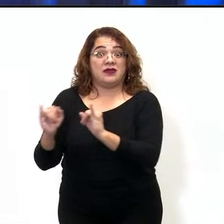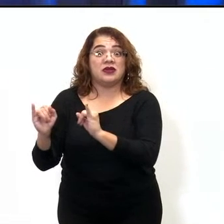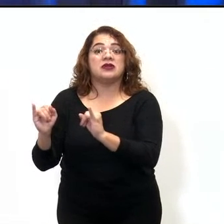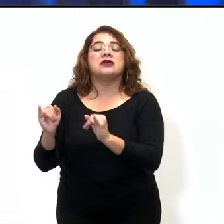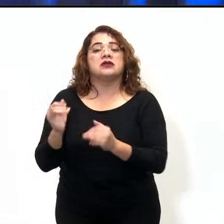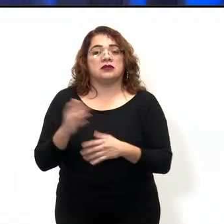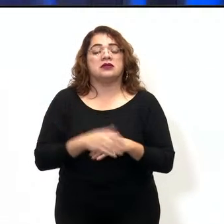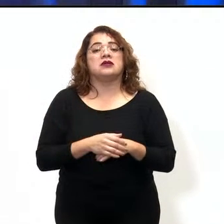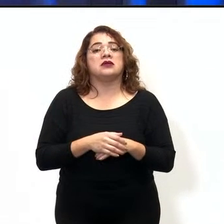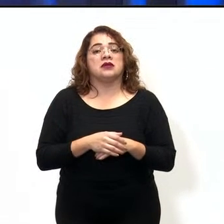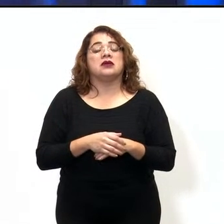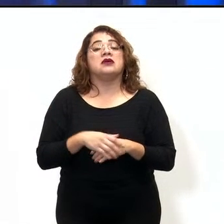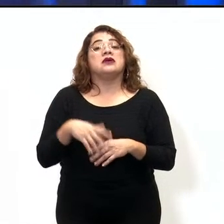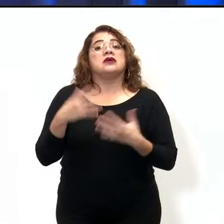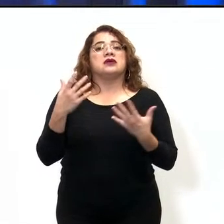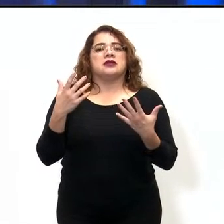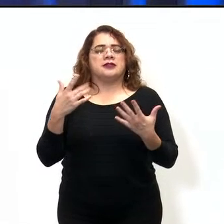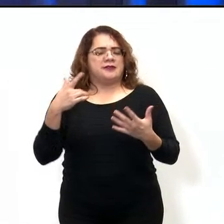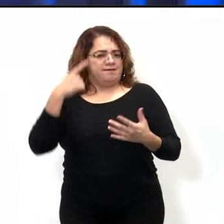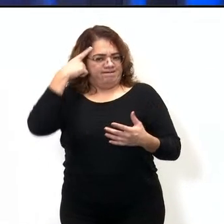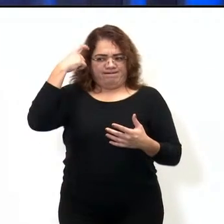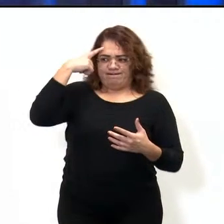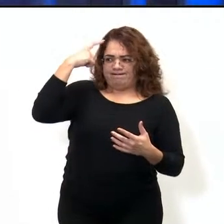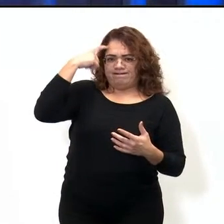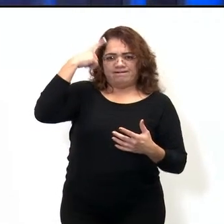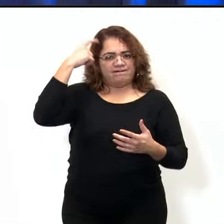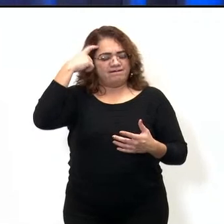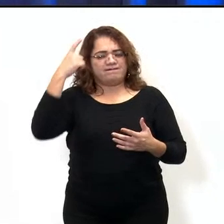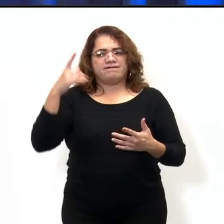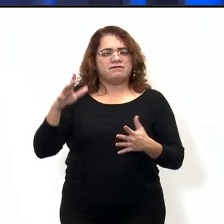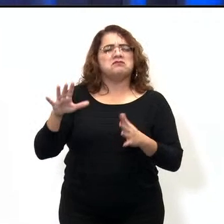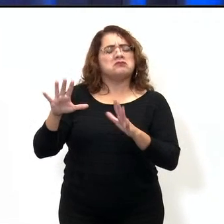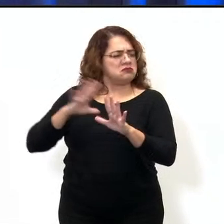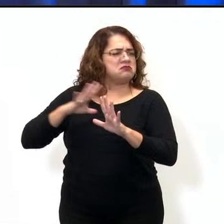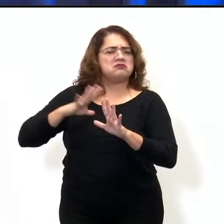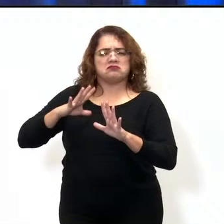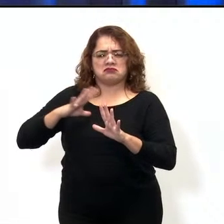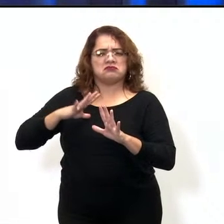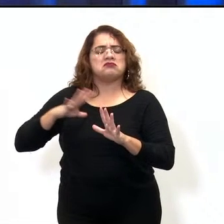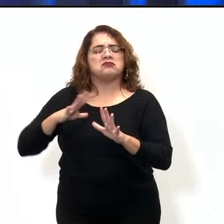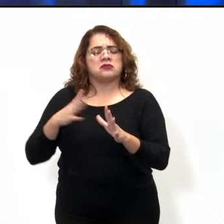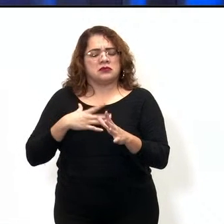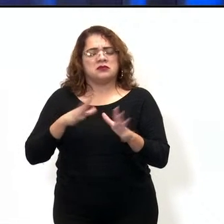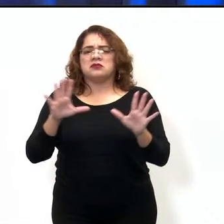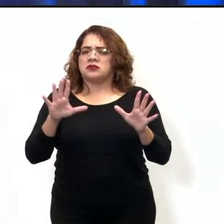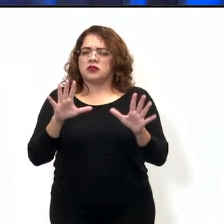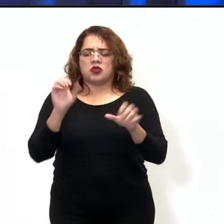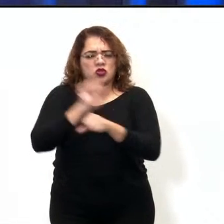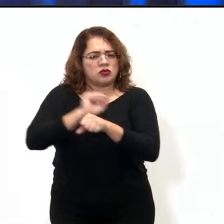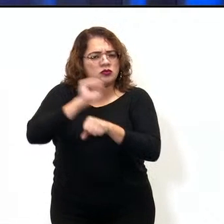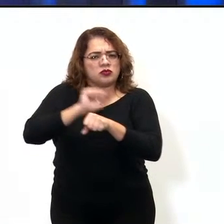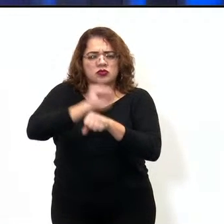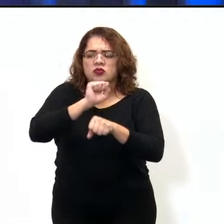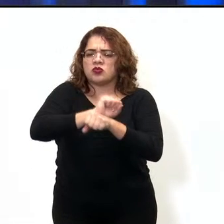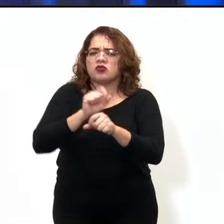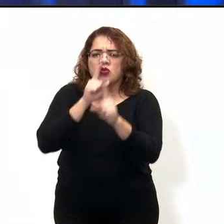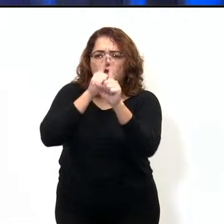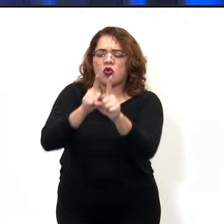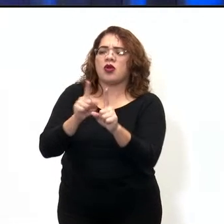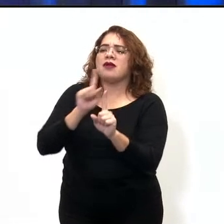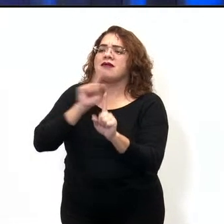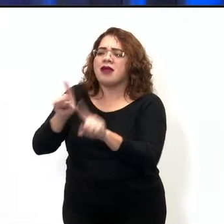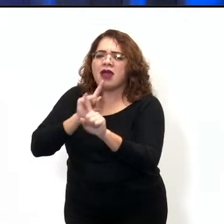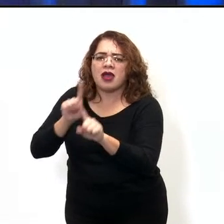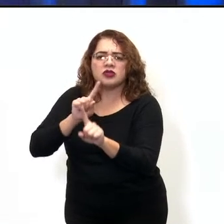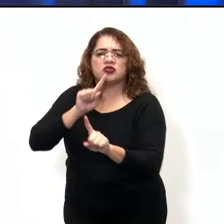there are many, many that are eager for their turn. And so, we continue to work, we continue to answer questions to